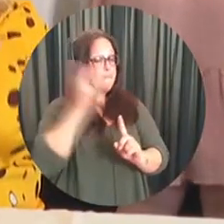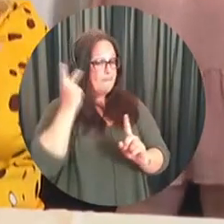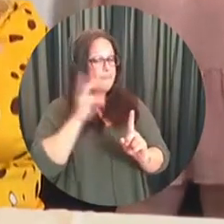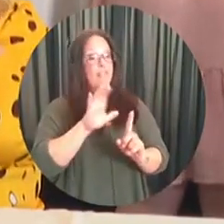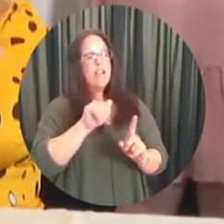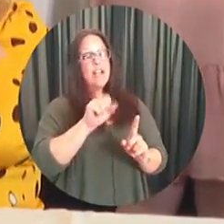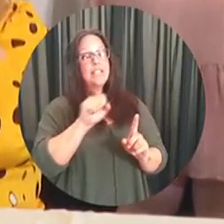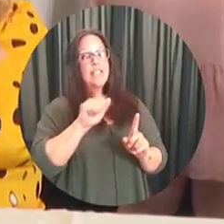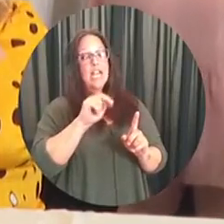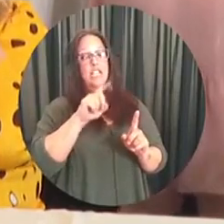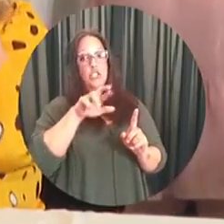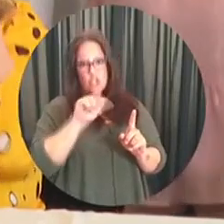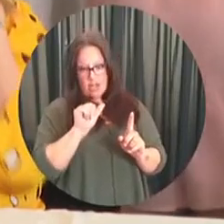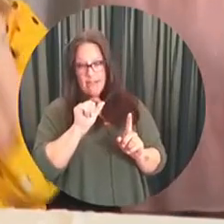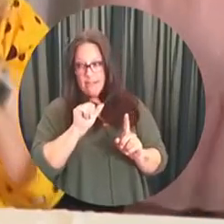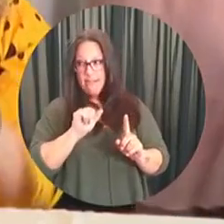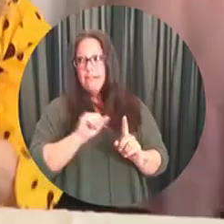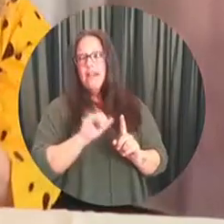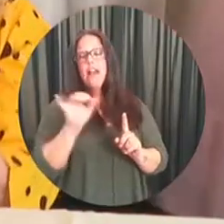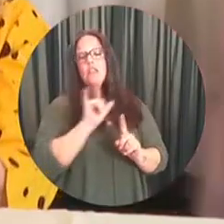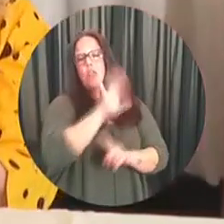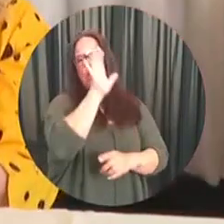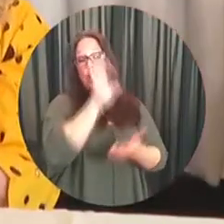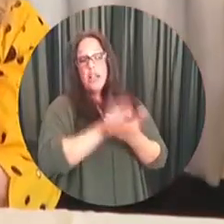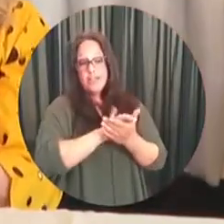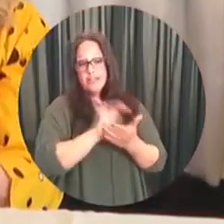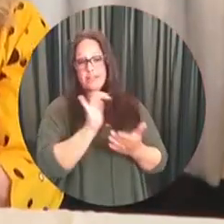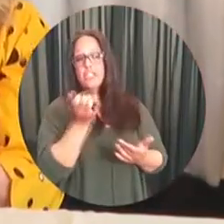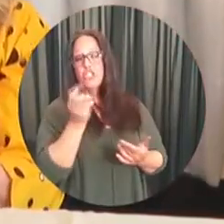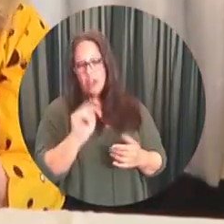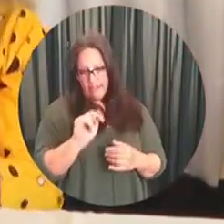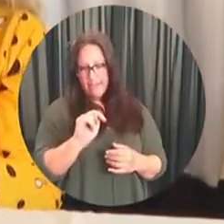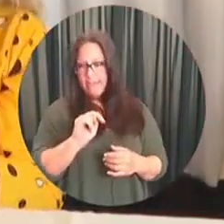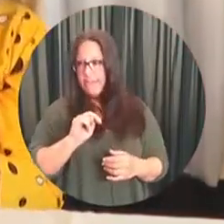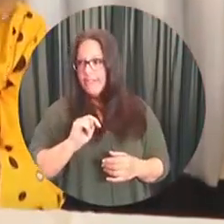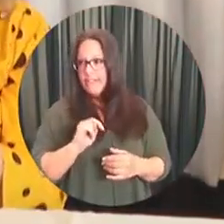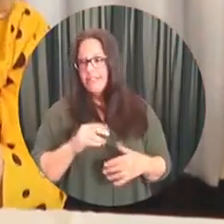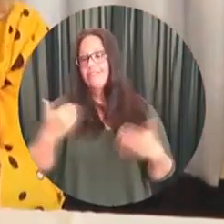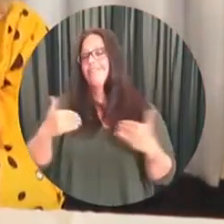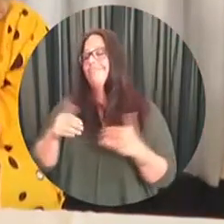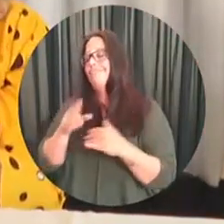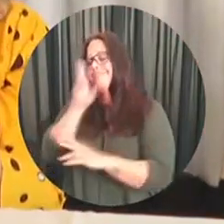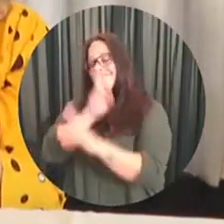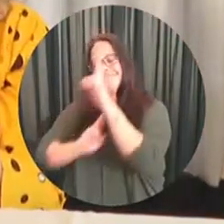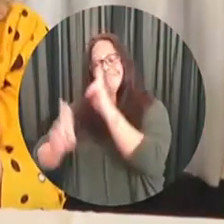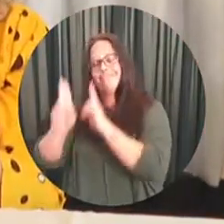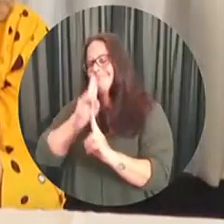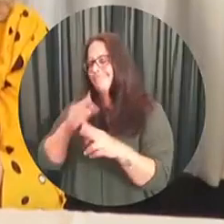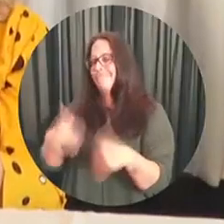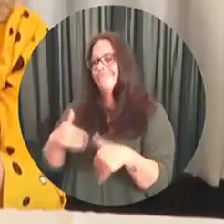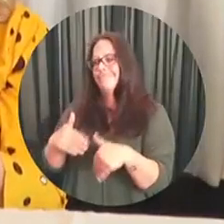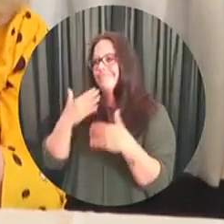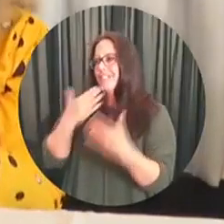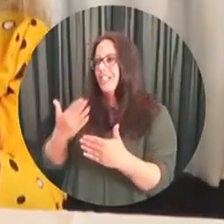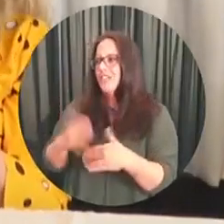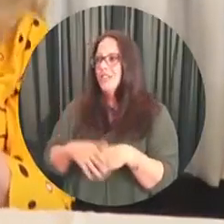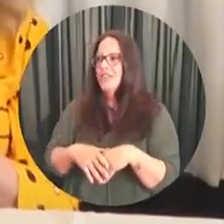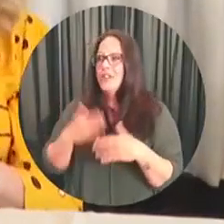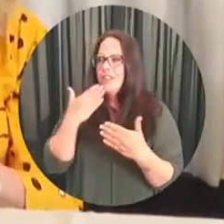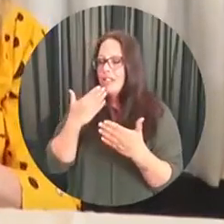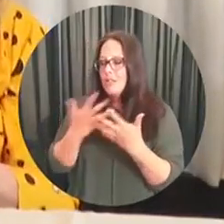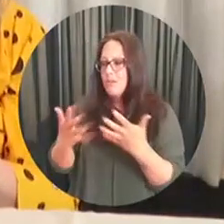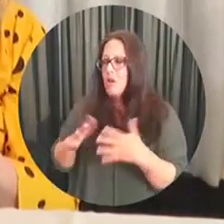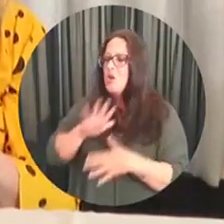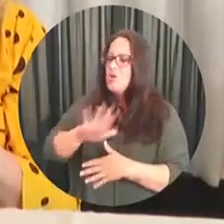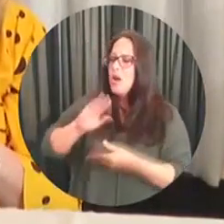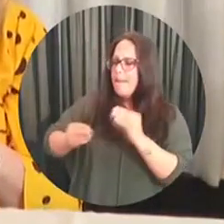Ringer, as well as her husband, John Kavarik. What an honor. What an honor. Yes. Okay, let's make Joyce's phone ring. What's your number,